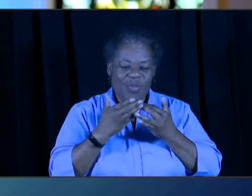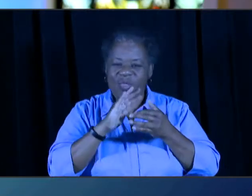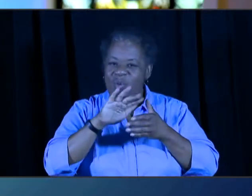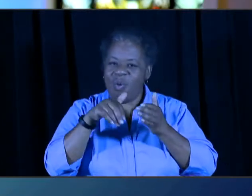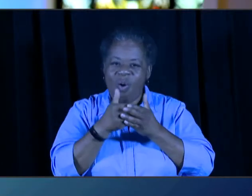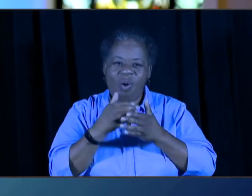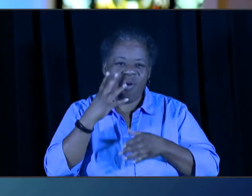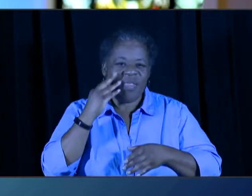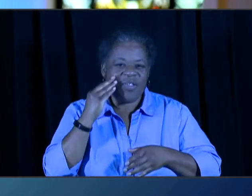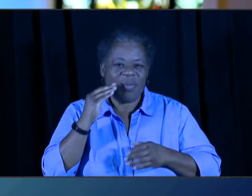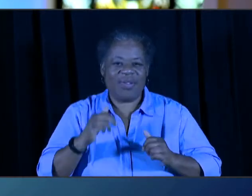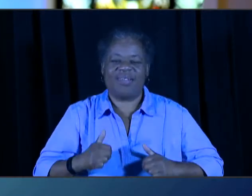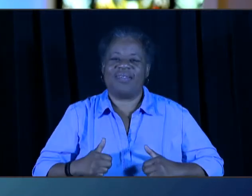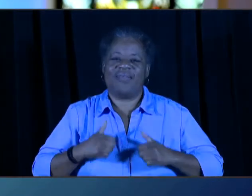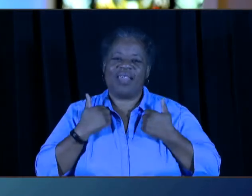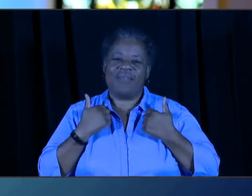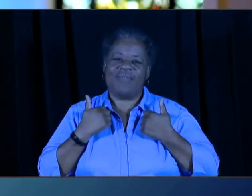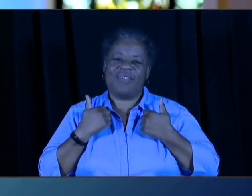experiences of life.